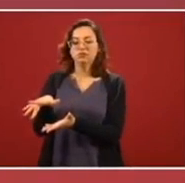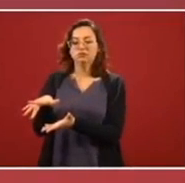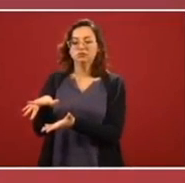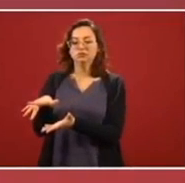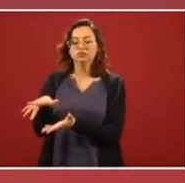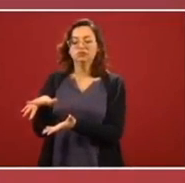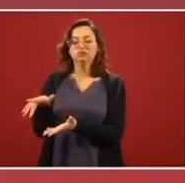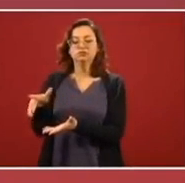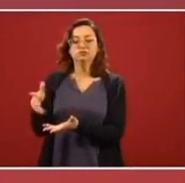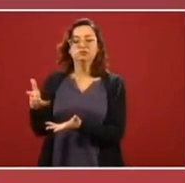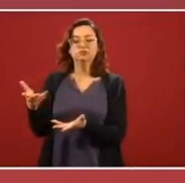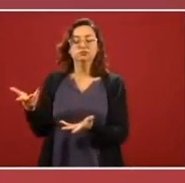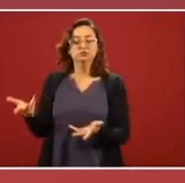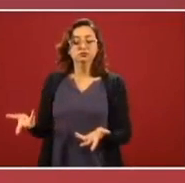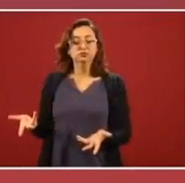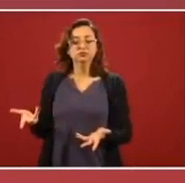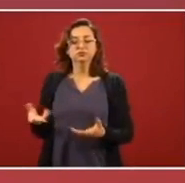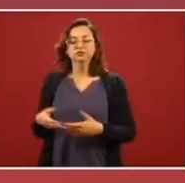un